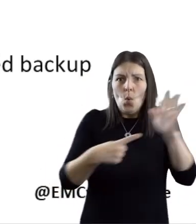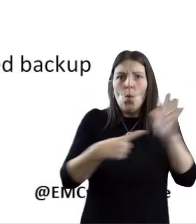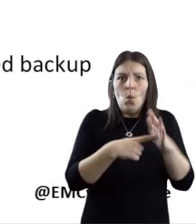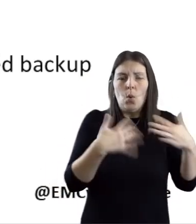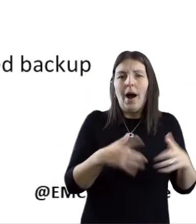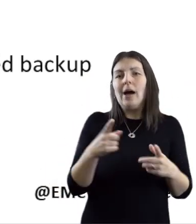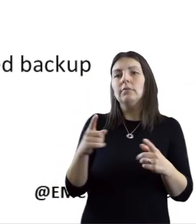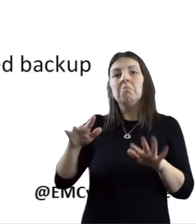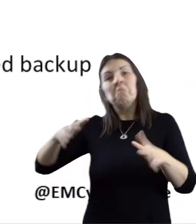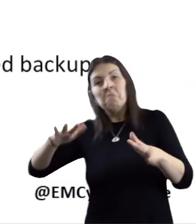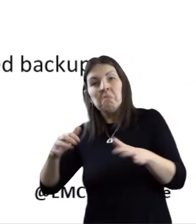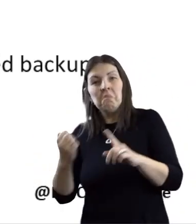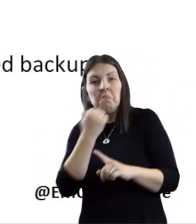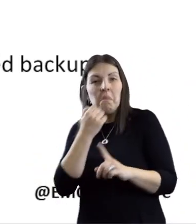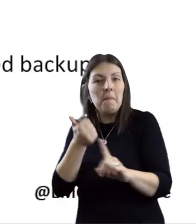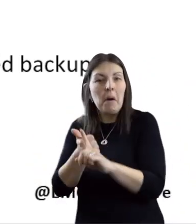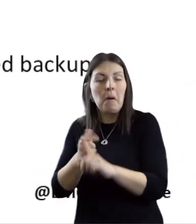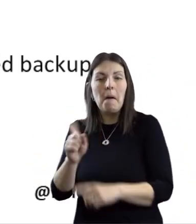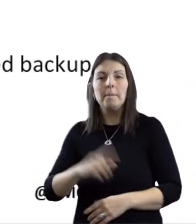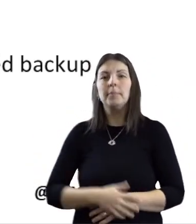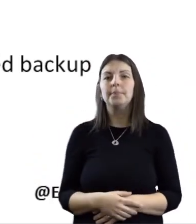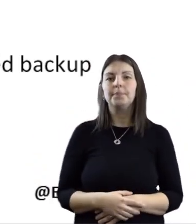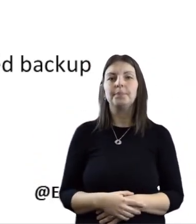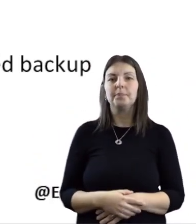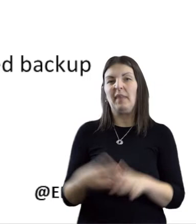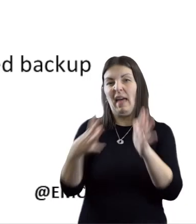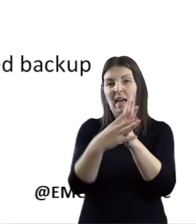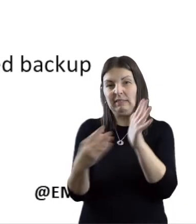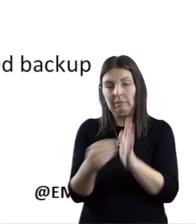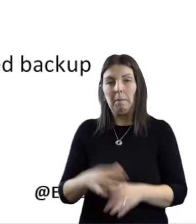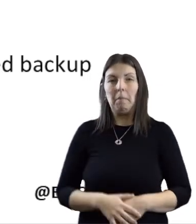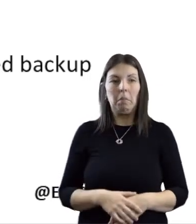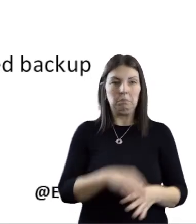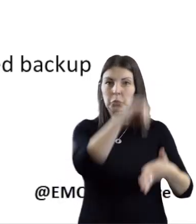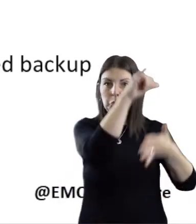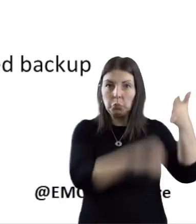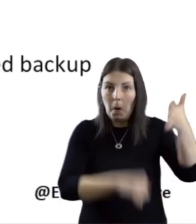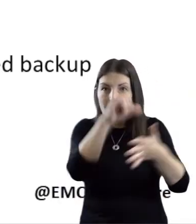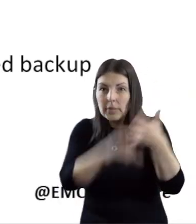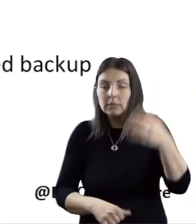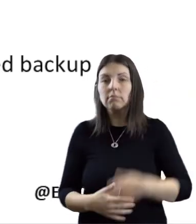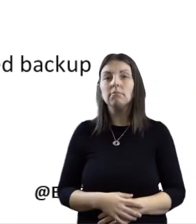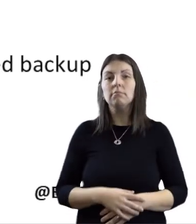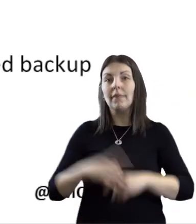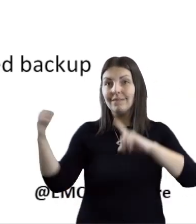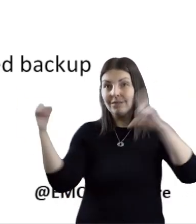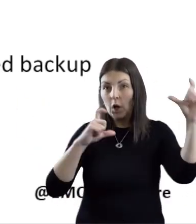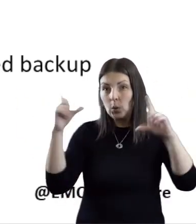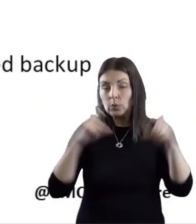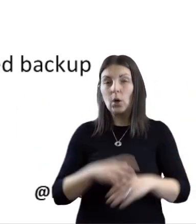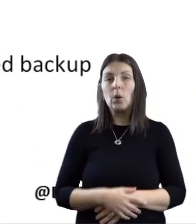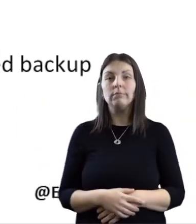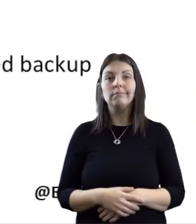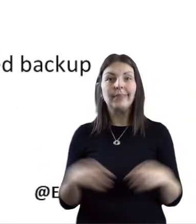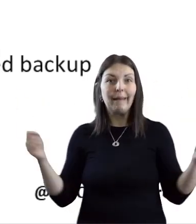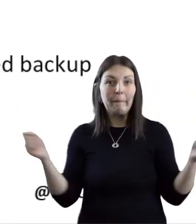device. Keep your backup separate from your computer. Whether it's on a USB stick or a separate drive or computer, access